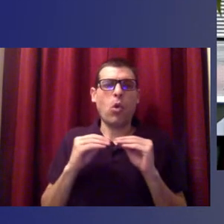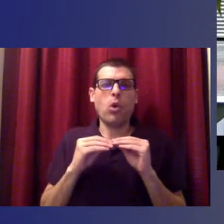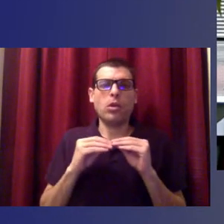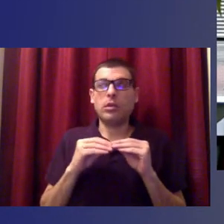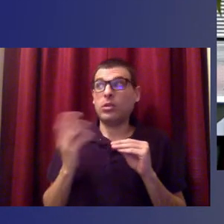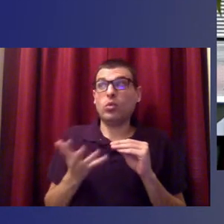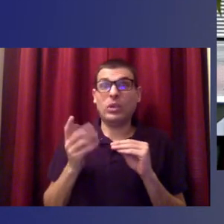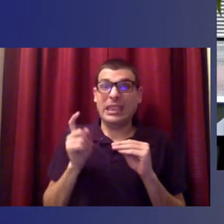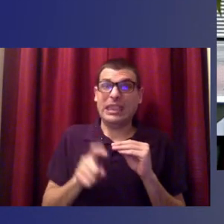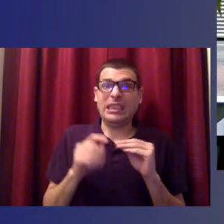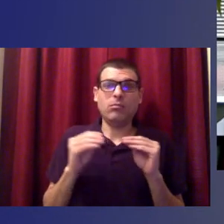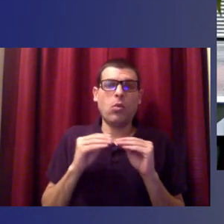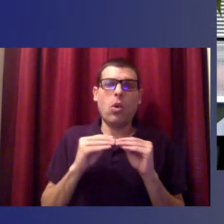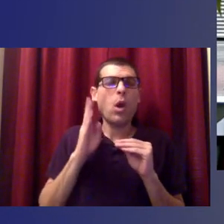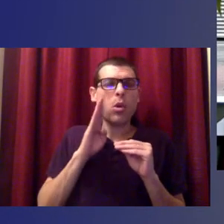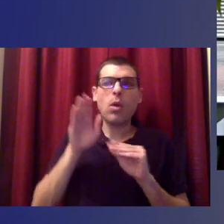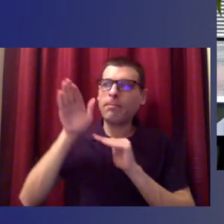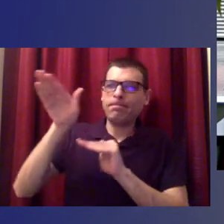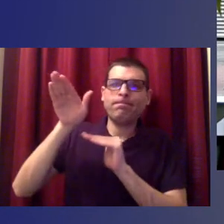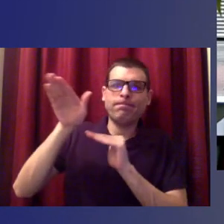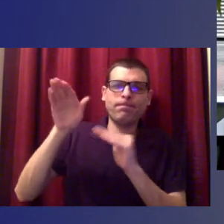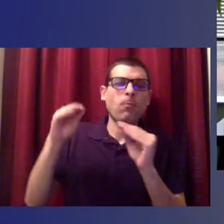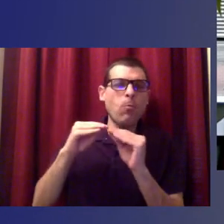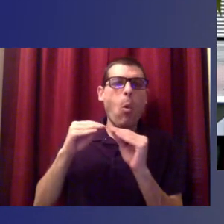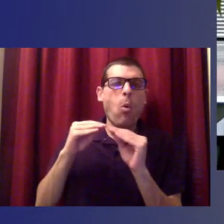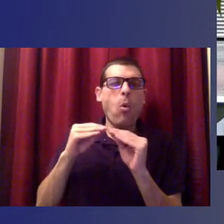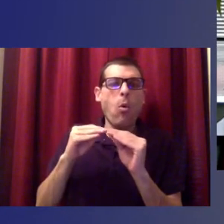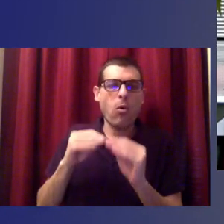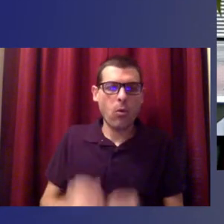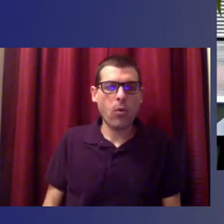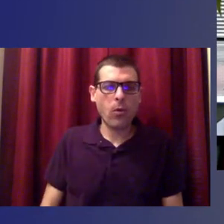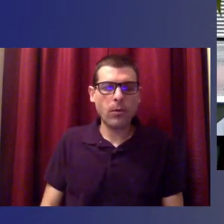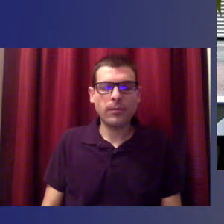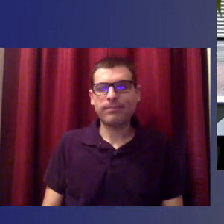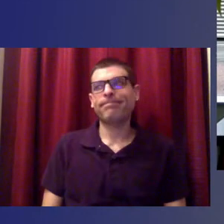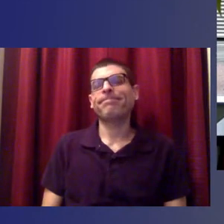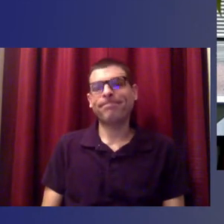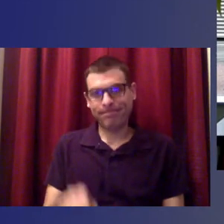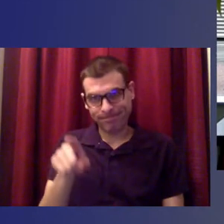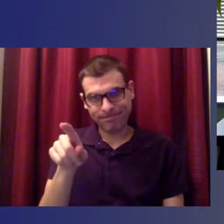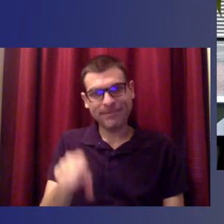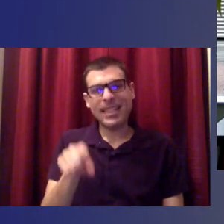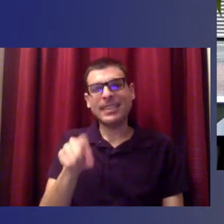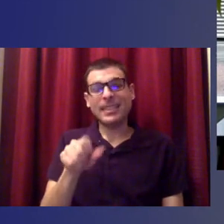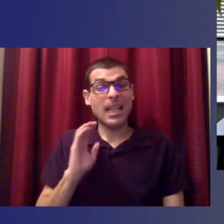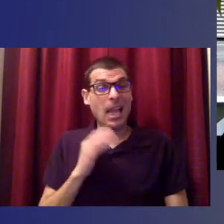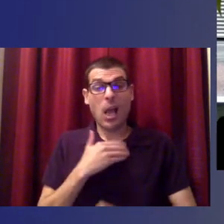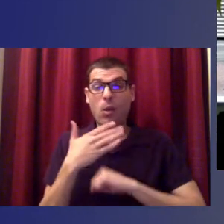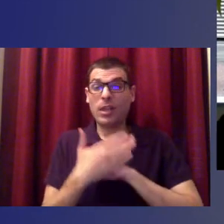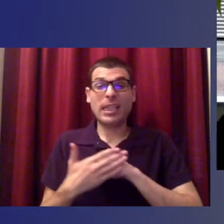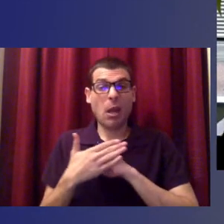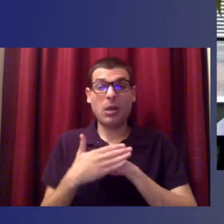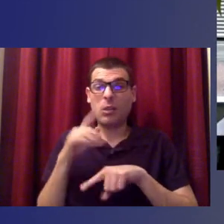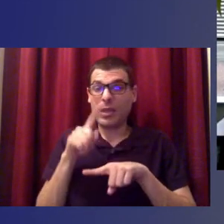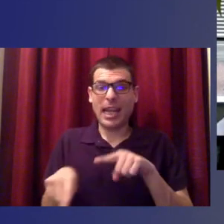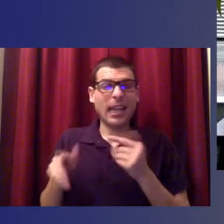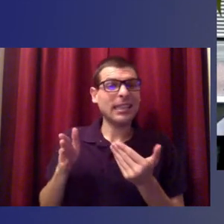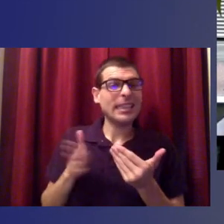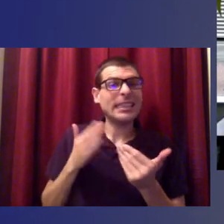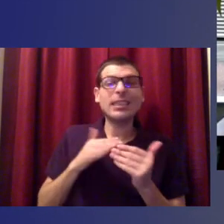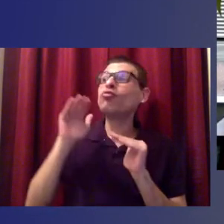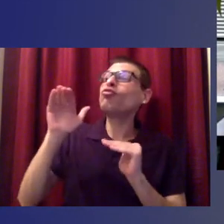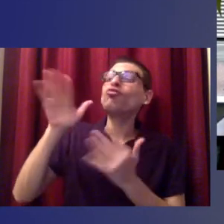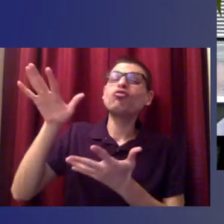than that moving forward. Yeah. Yeah. And that's not something that our county is going to be able to marshal. Sounds like those